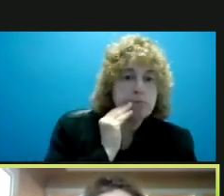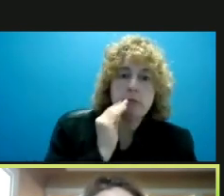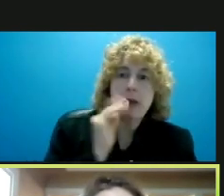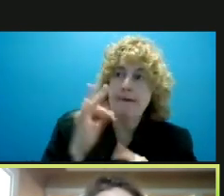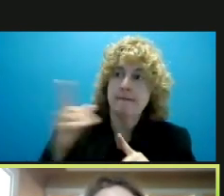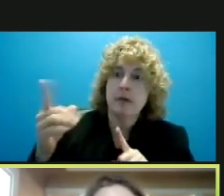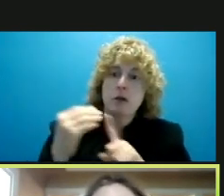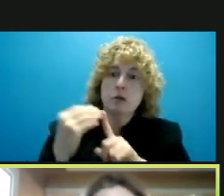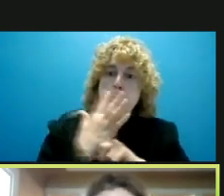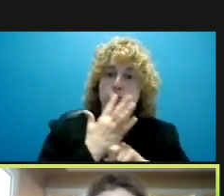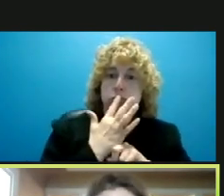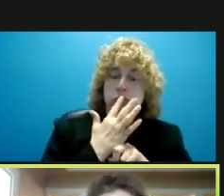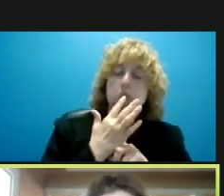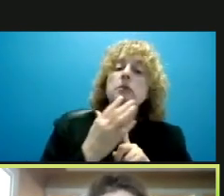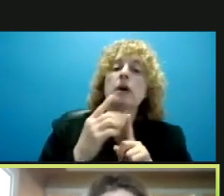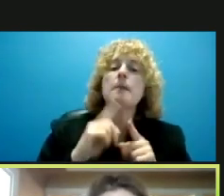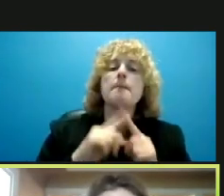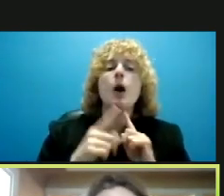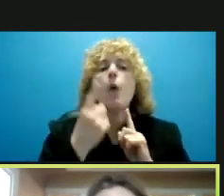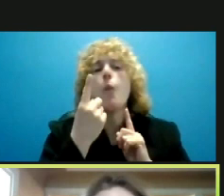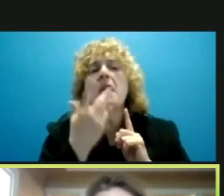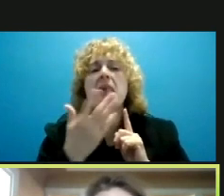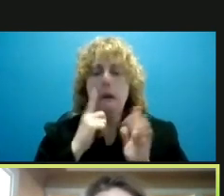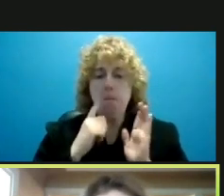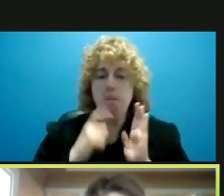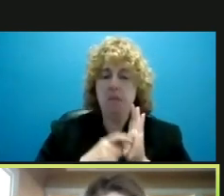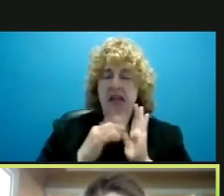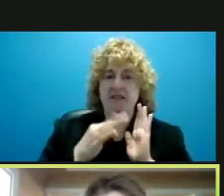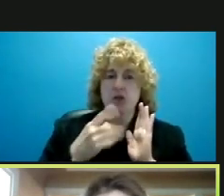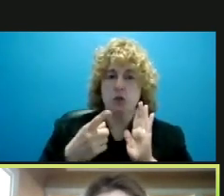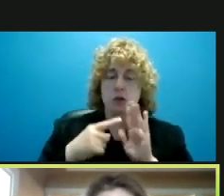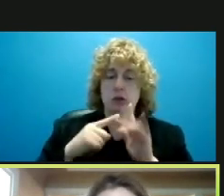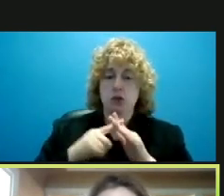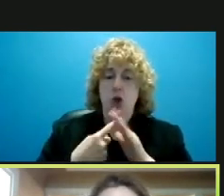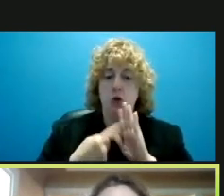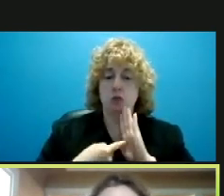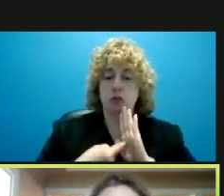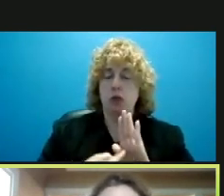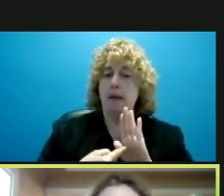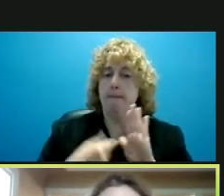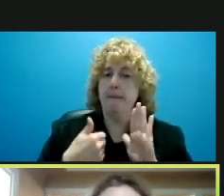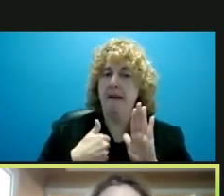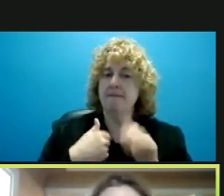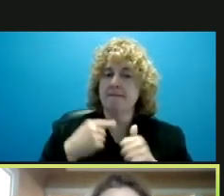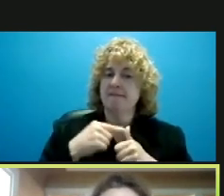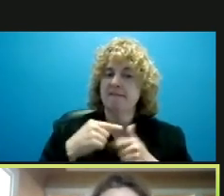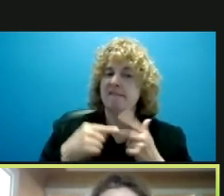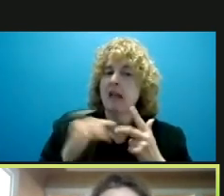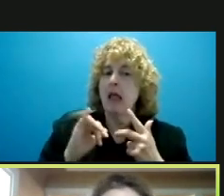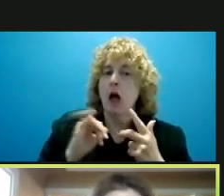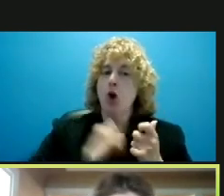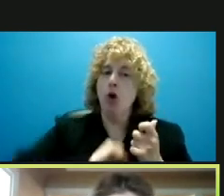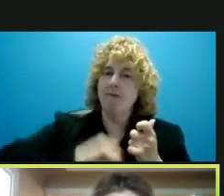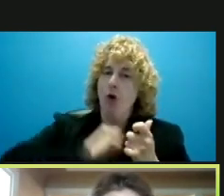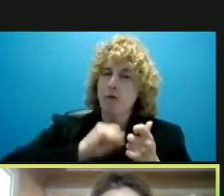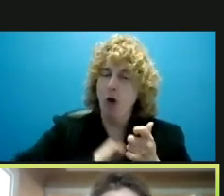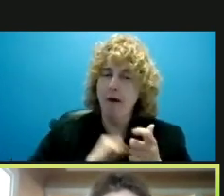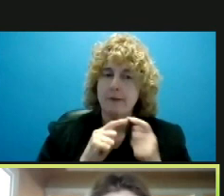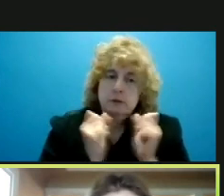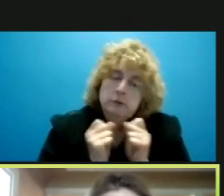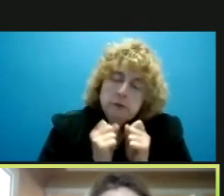is to monitor for symptoms. And if you start showing symptoms of COVID-19, like a cough, chills, fever,